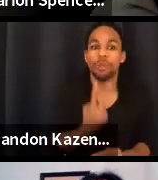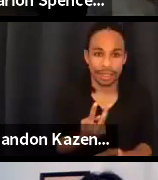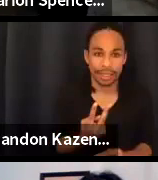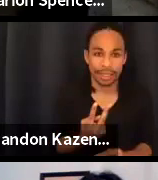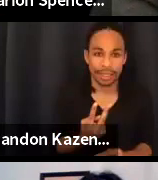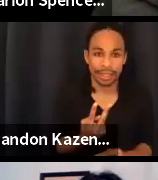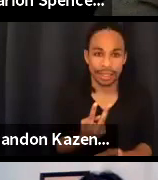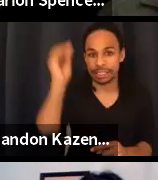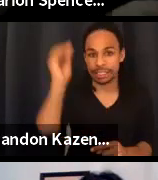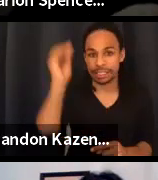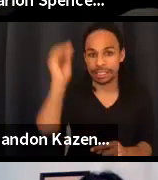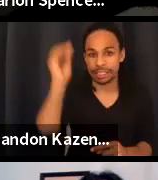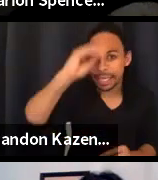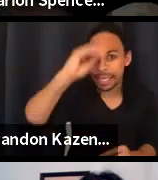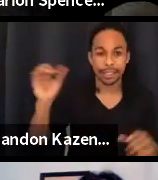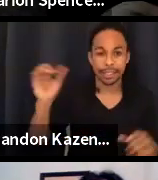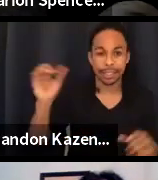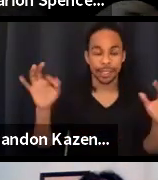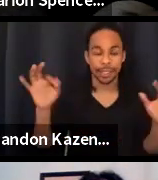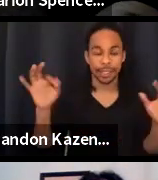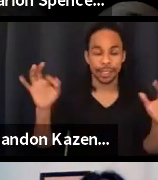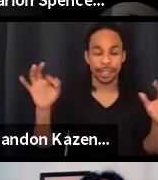This is from,